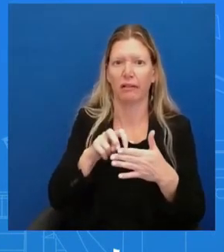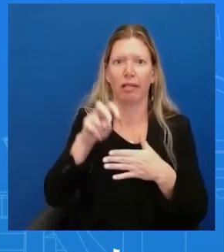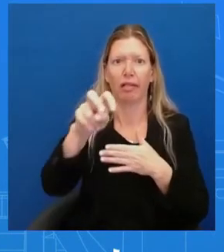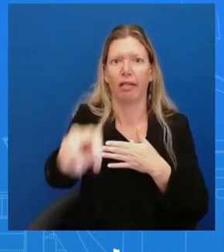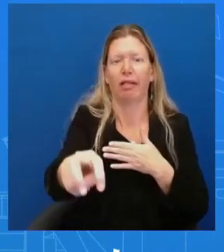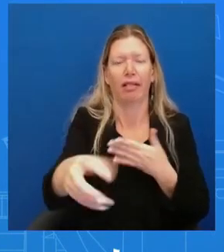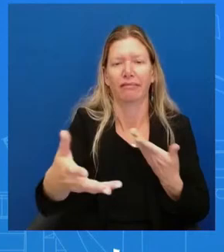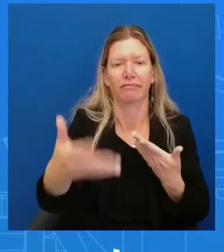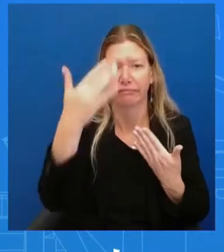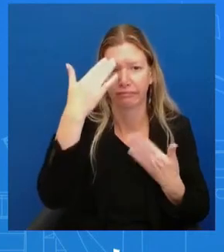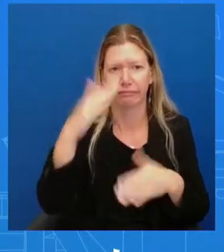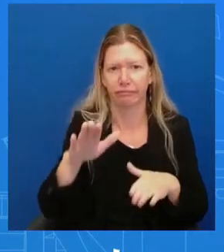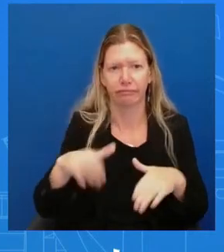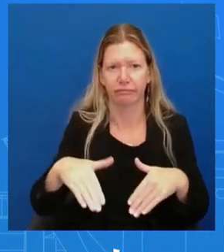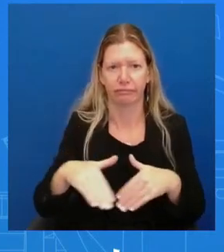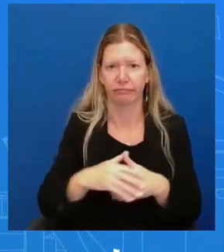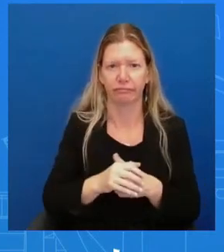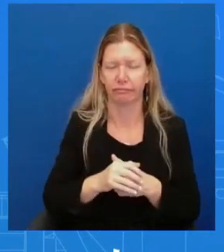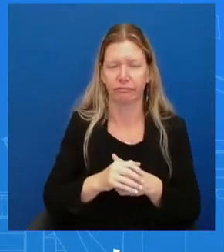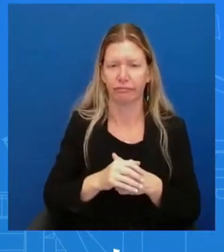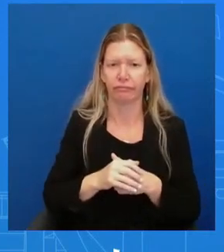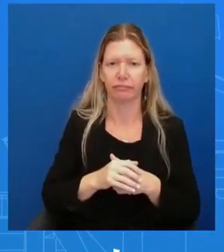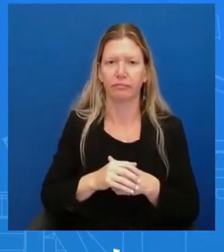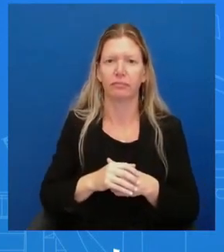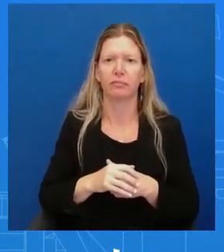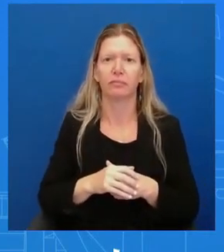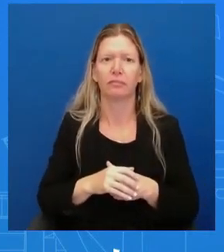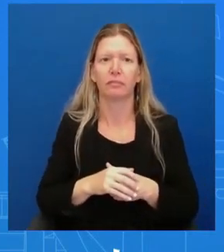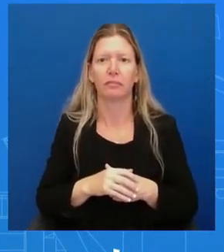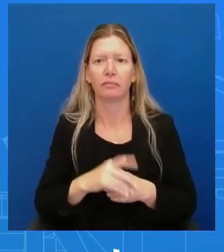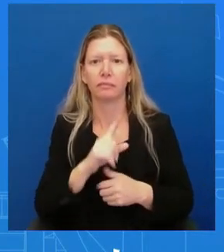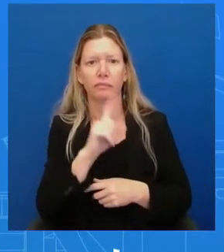that. Does the president support the